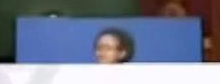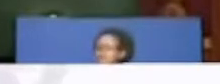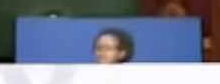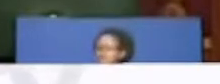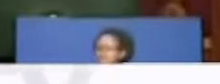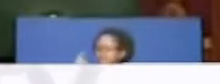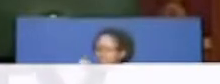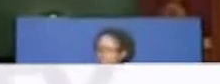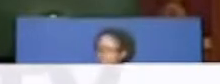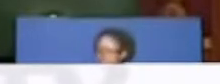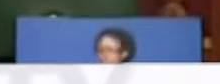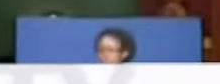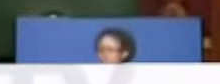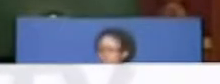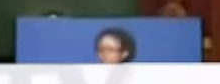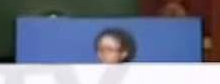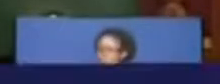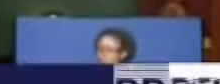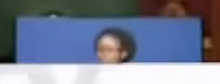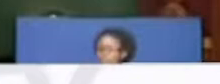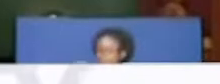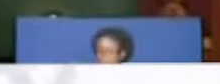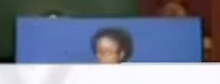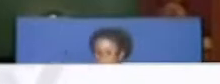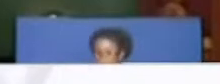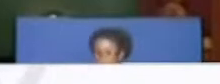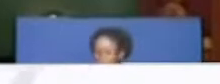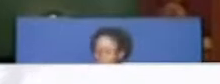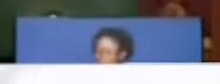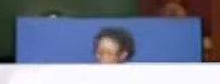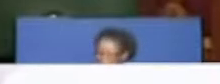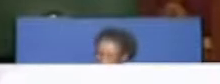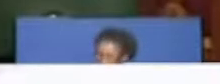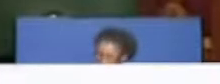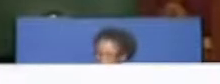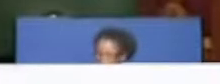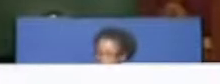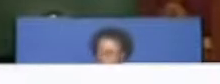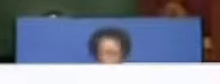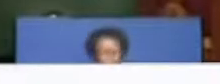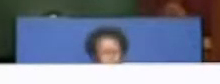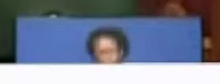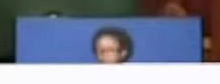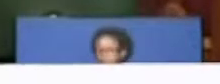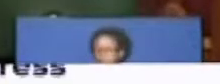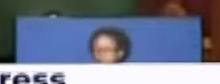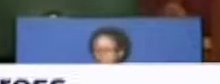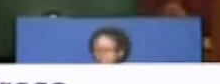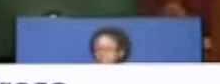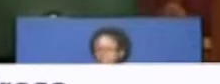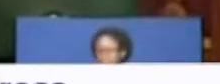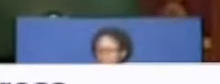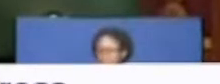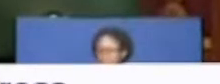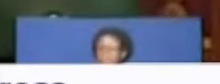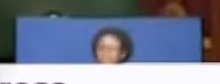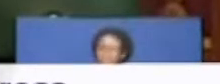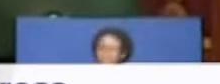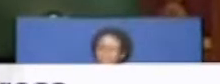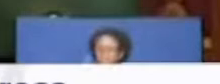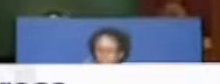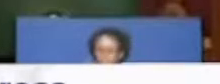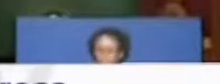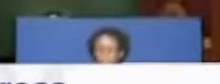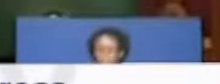in the banks. This will facilitate easy transactions for MSMEs and help the